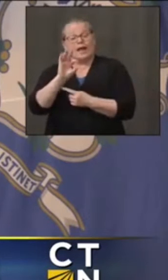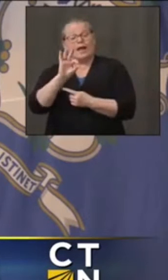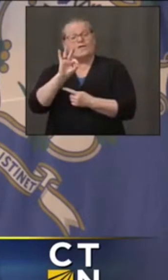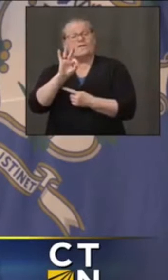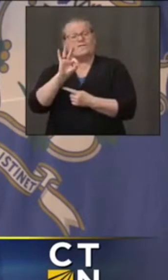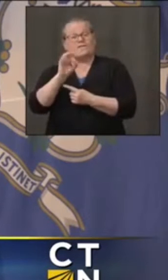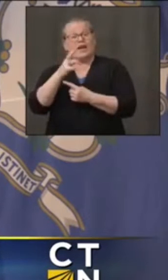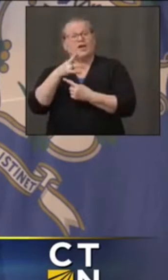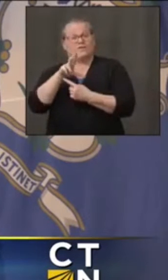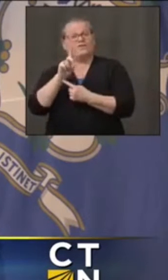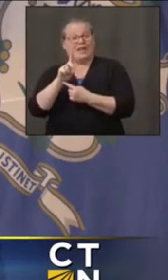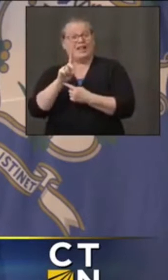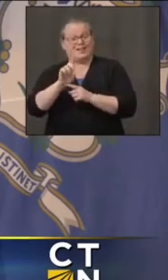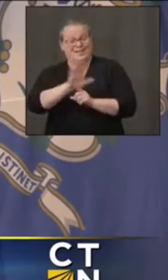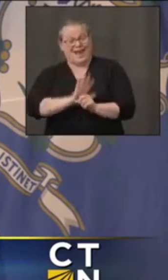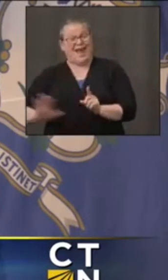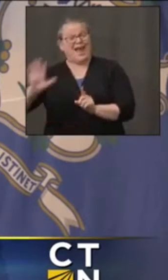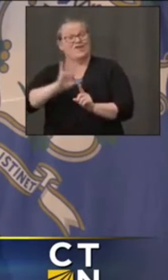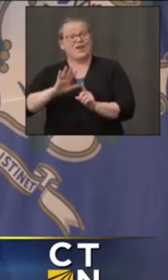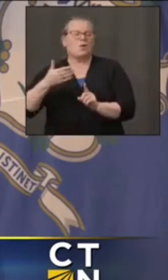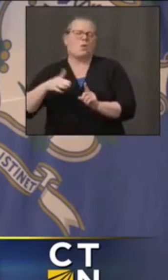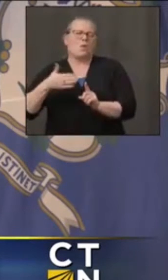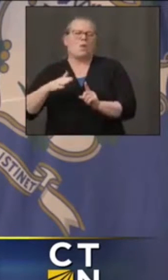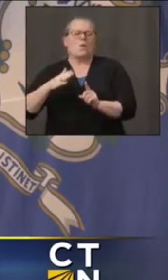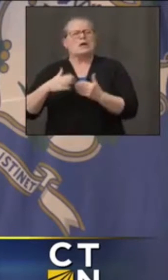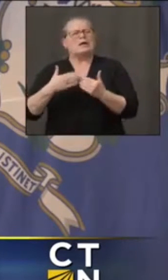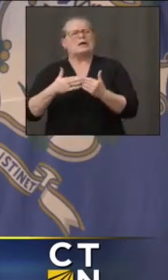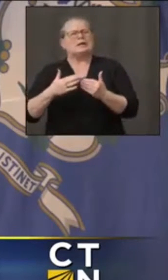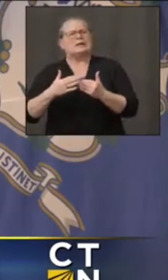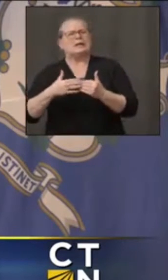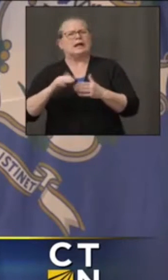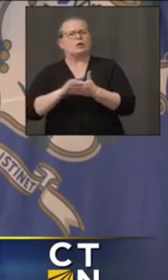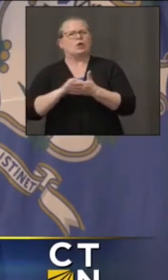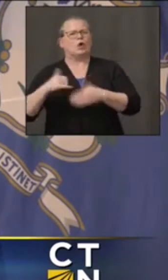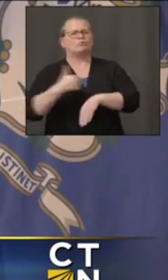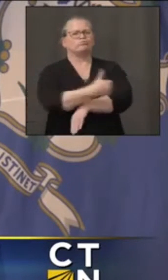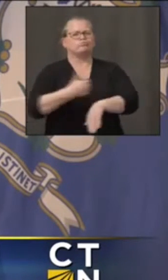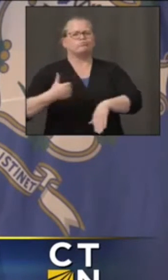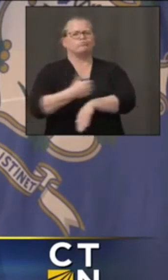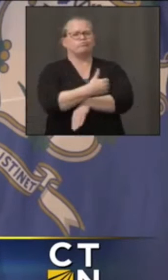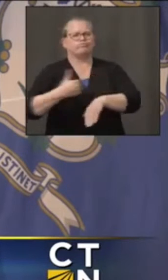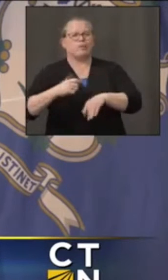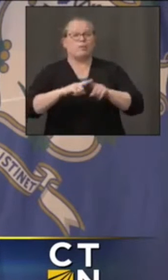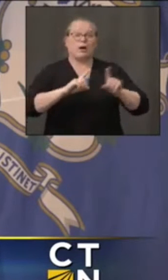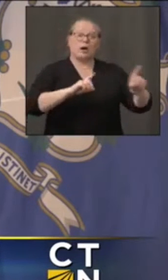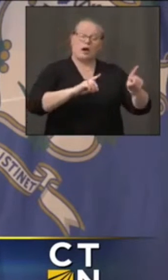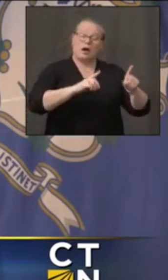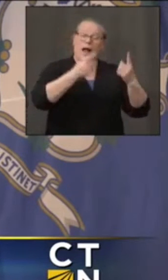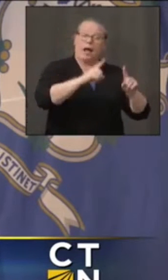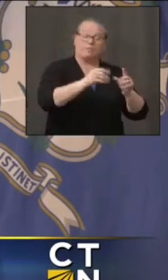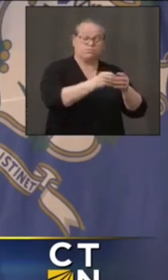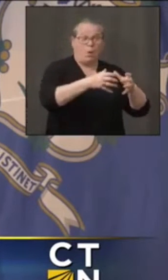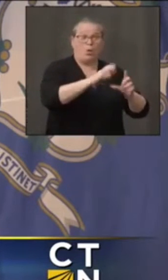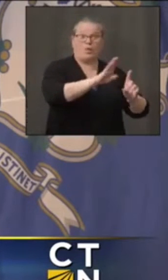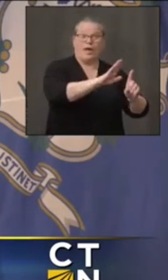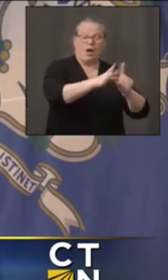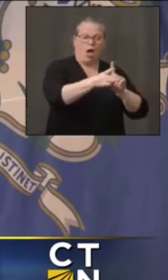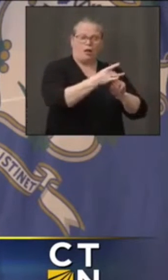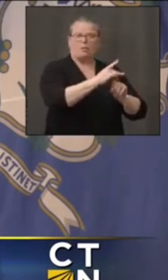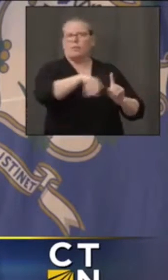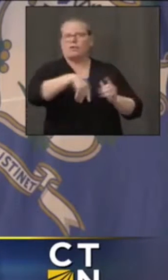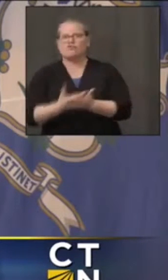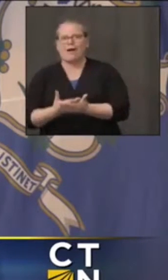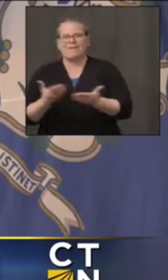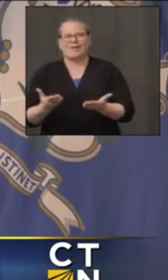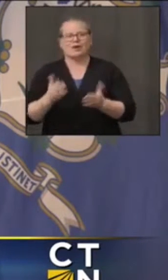but we've got a couple of cities that are red hot. So we're trying to adjust this as we see fit, but the closer you can stay to home, the better